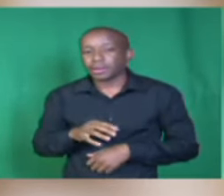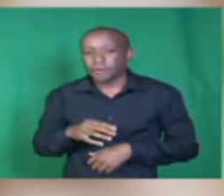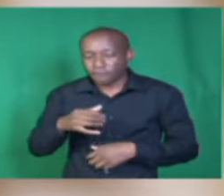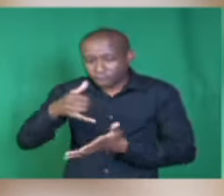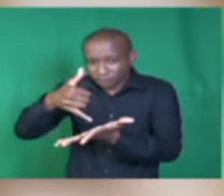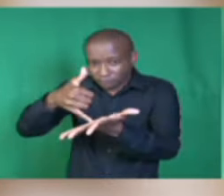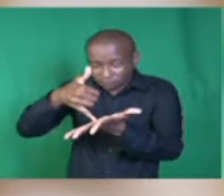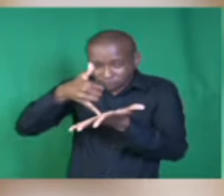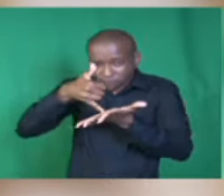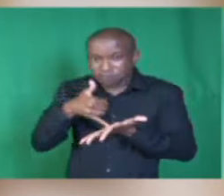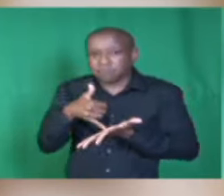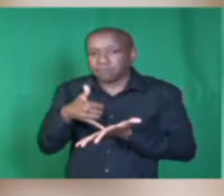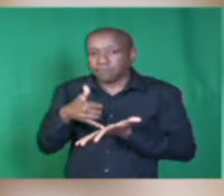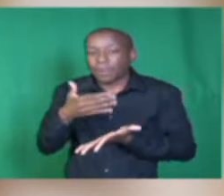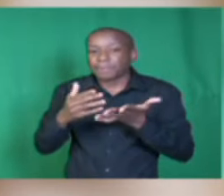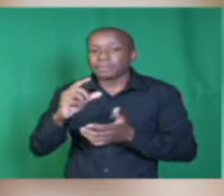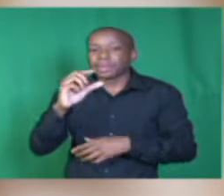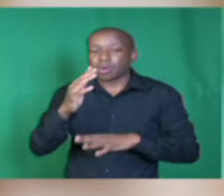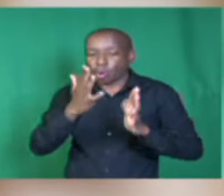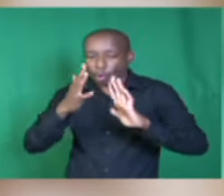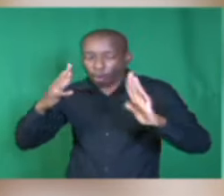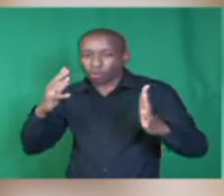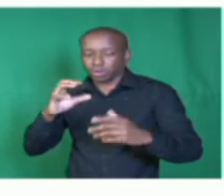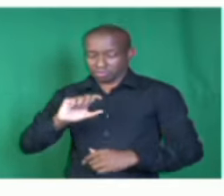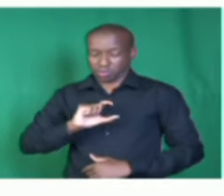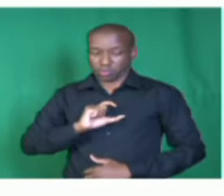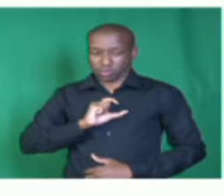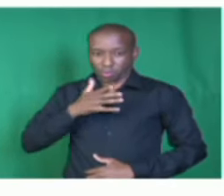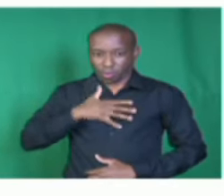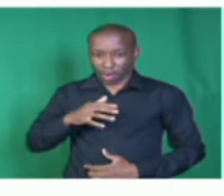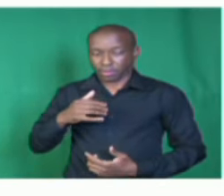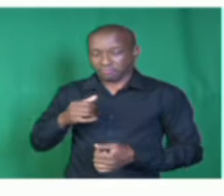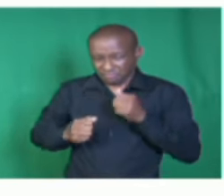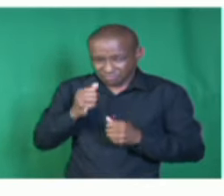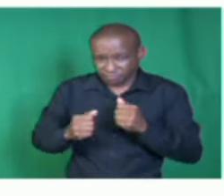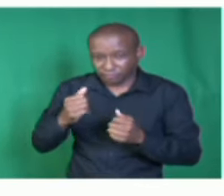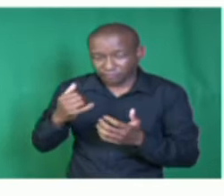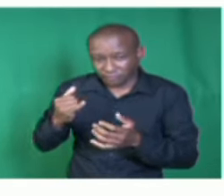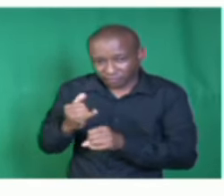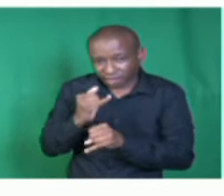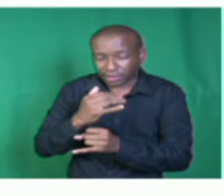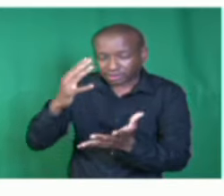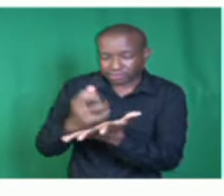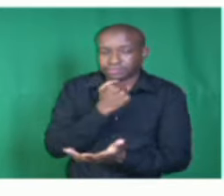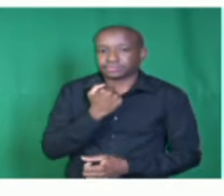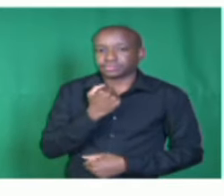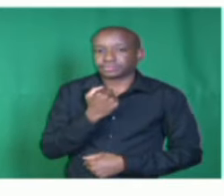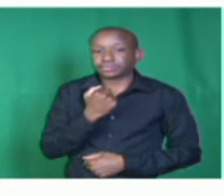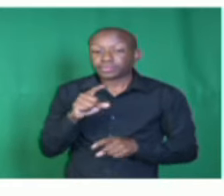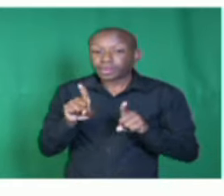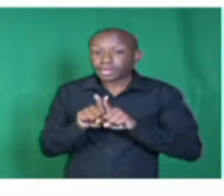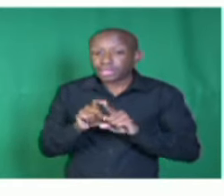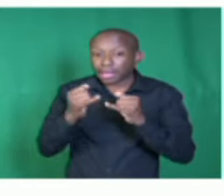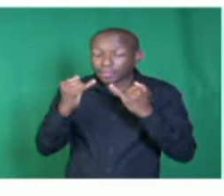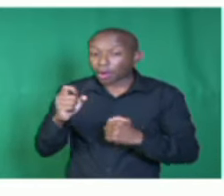they want to get the gold medal for position one, of course. Okay. The scramble for Africa was a competition between